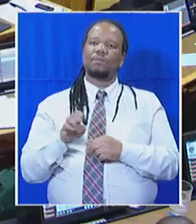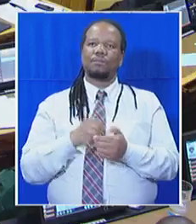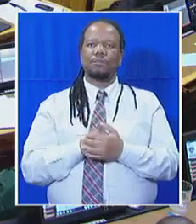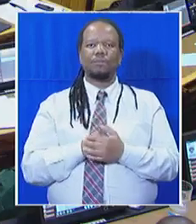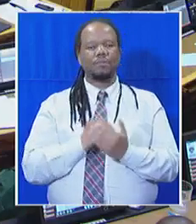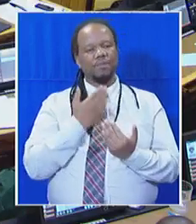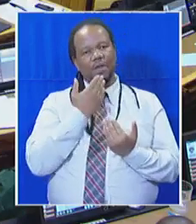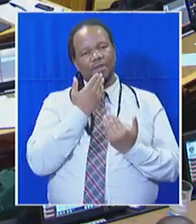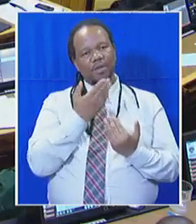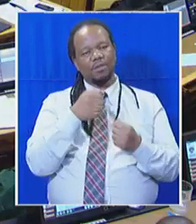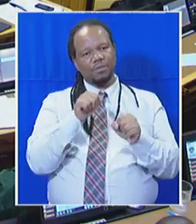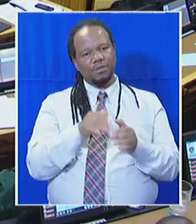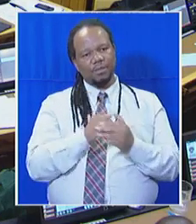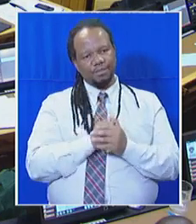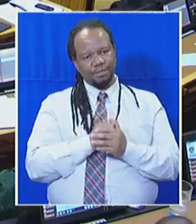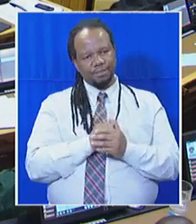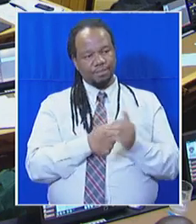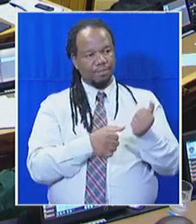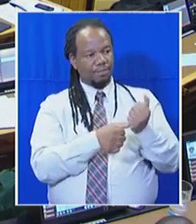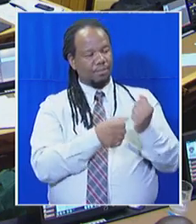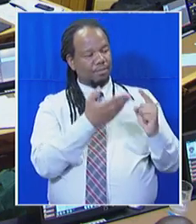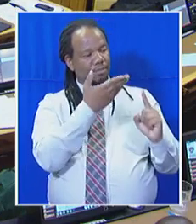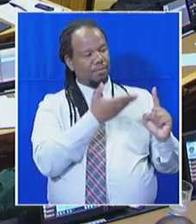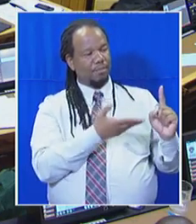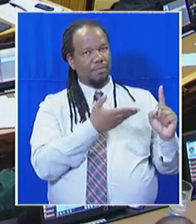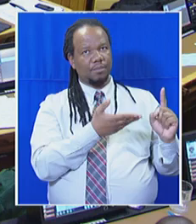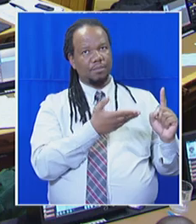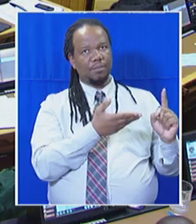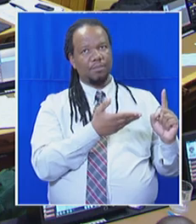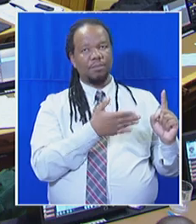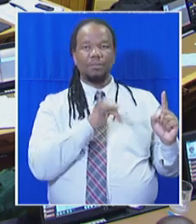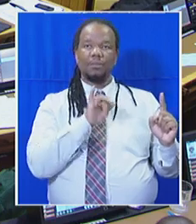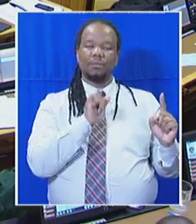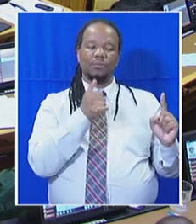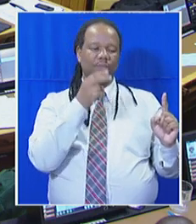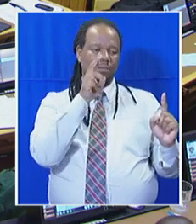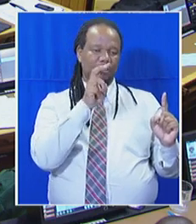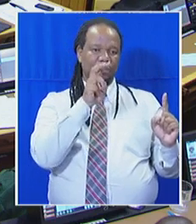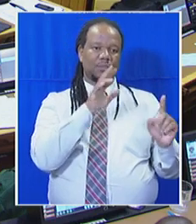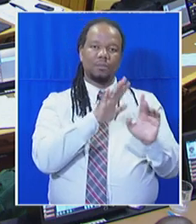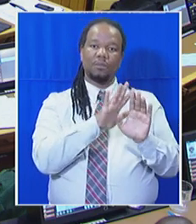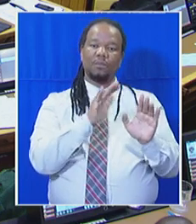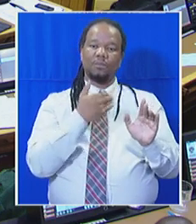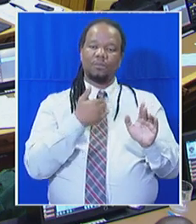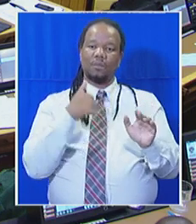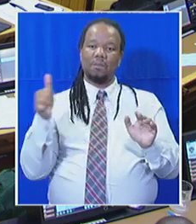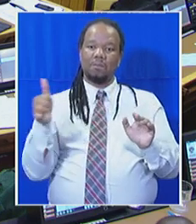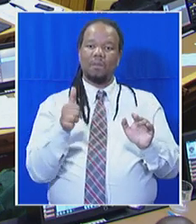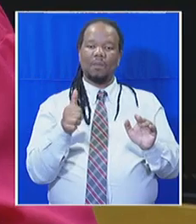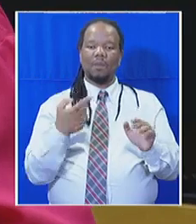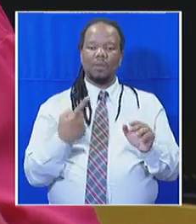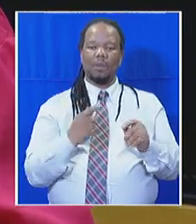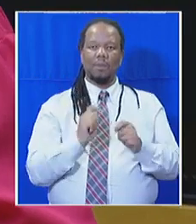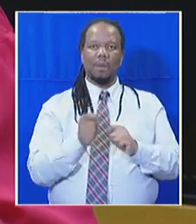Thank you, House Chair. Deputy Minister, on the issue of job for cash, I remember very well,